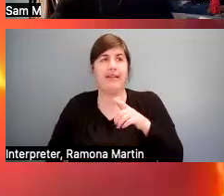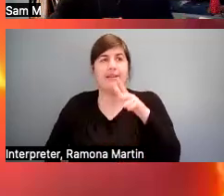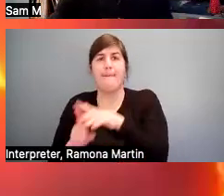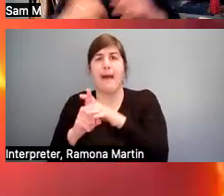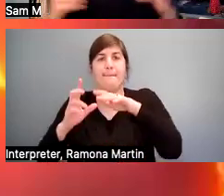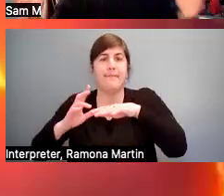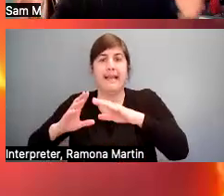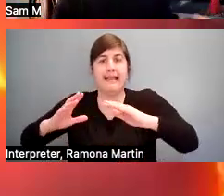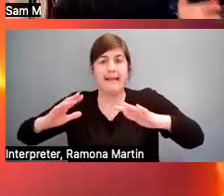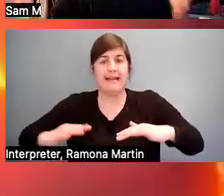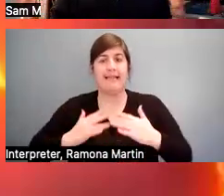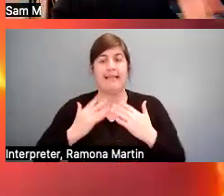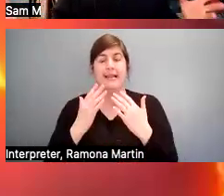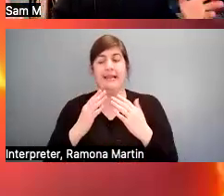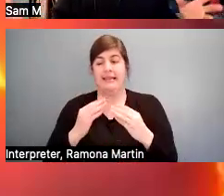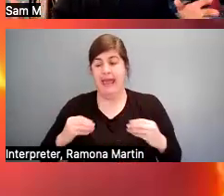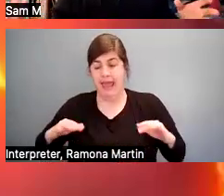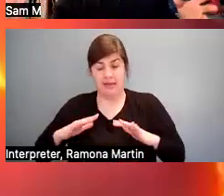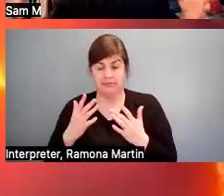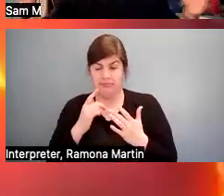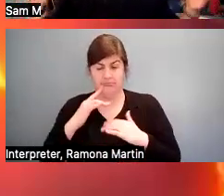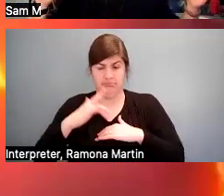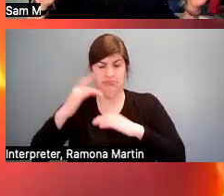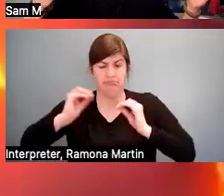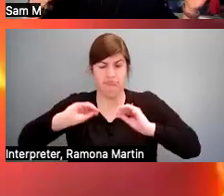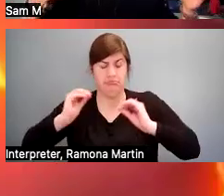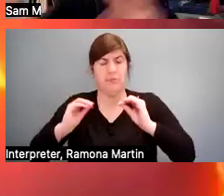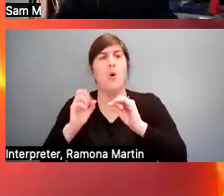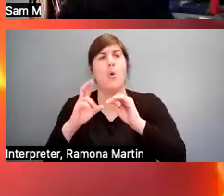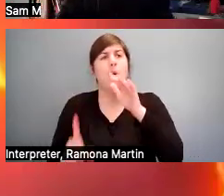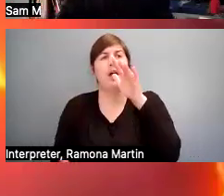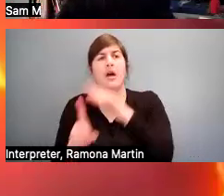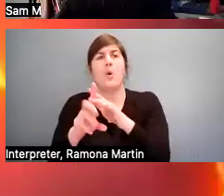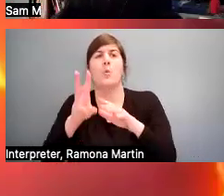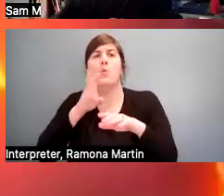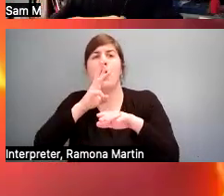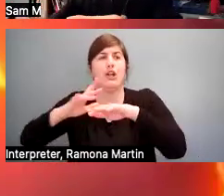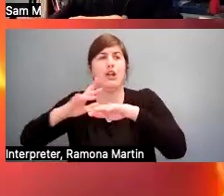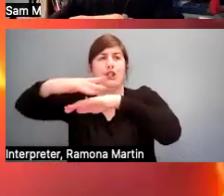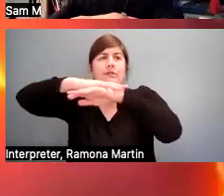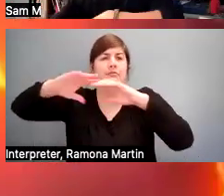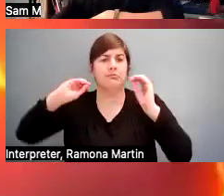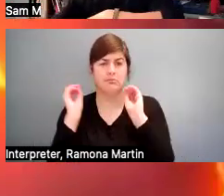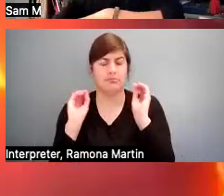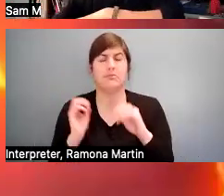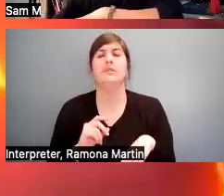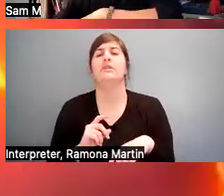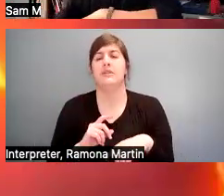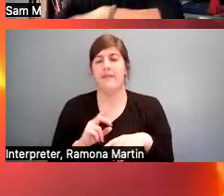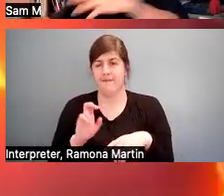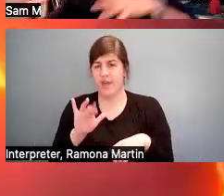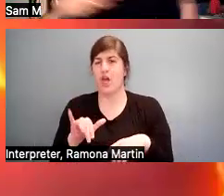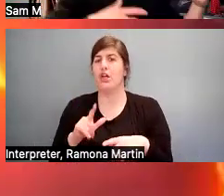land. They're incredibly fascinating to study because they're under extreme pressures. Gas